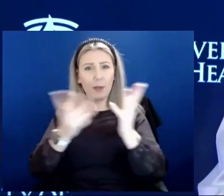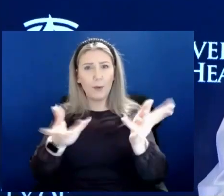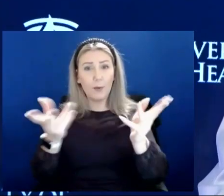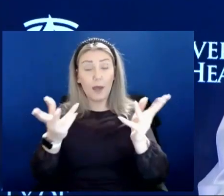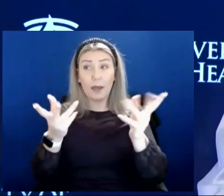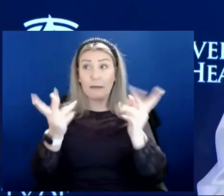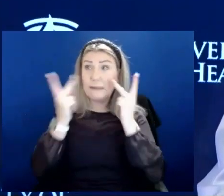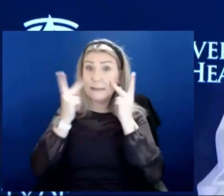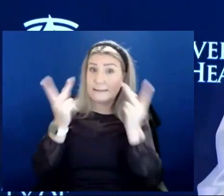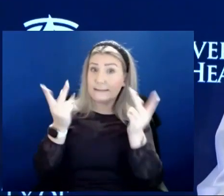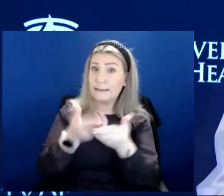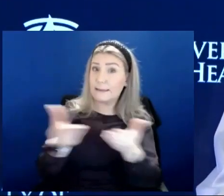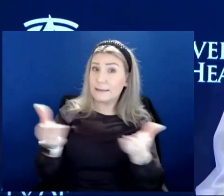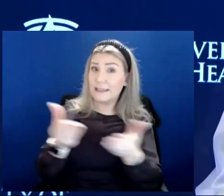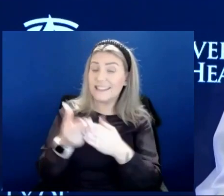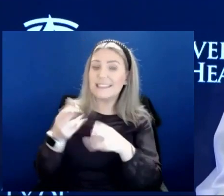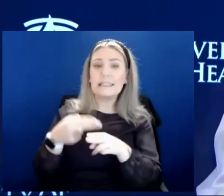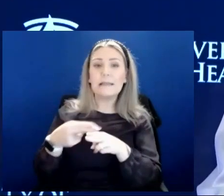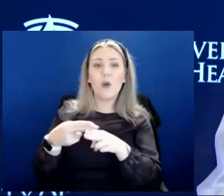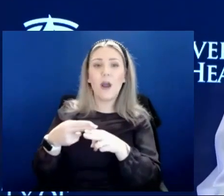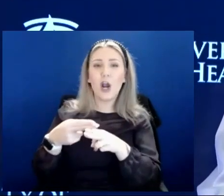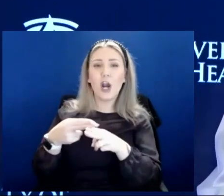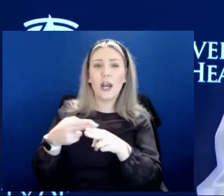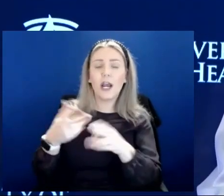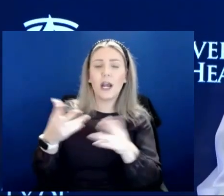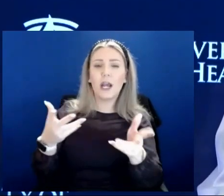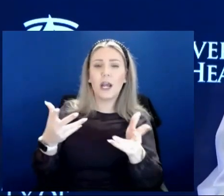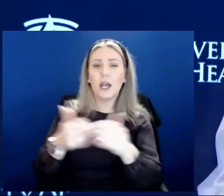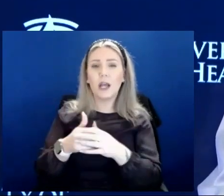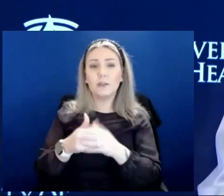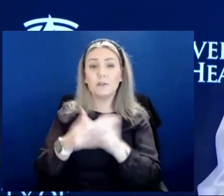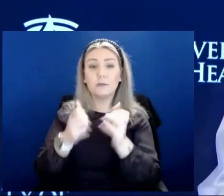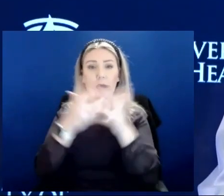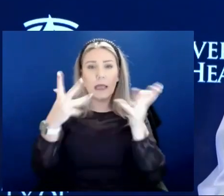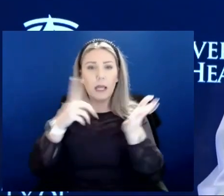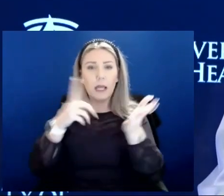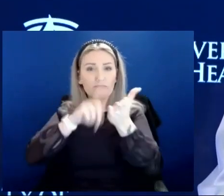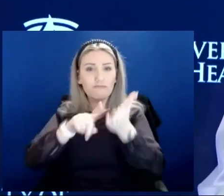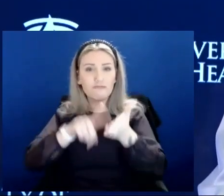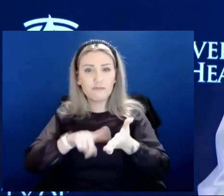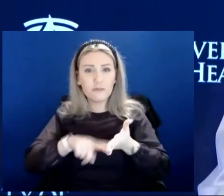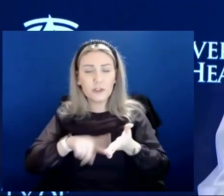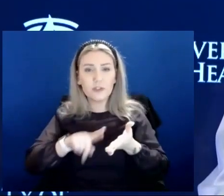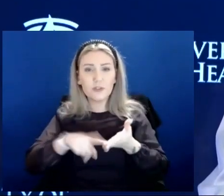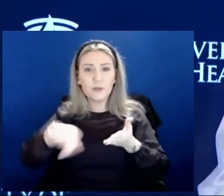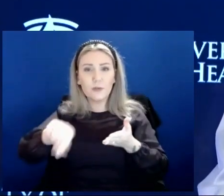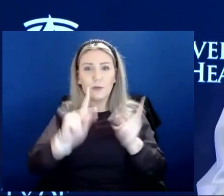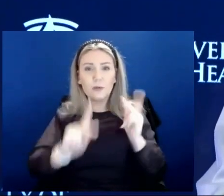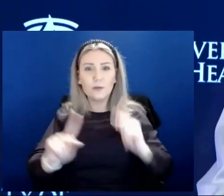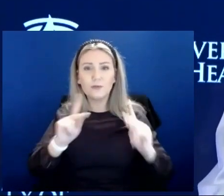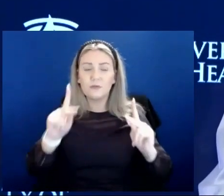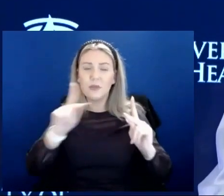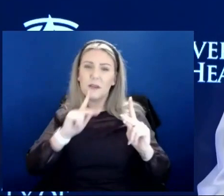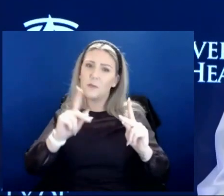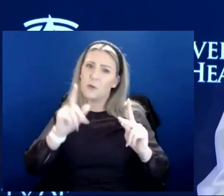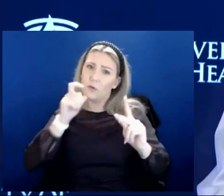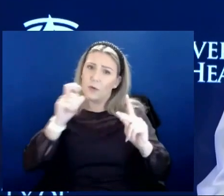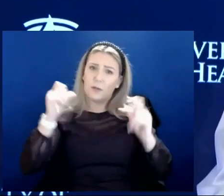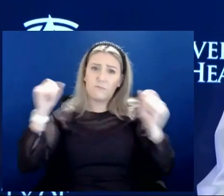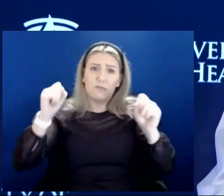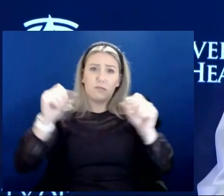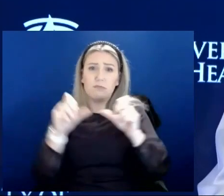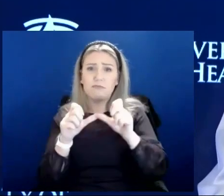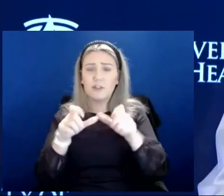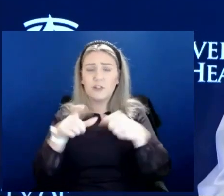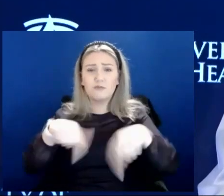temporary. You know, we know from a lot of research on those people who are resilient in the face of these kinds of things